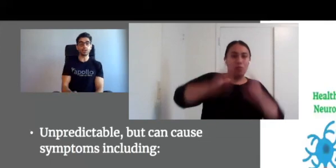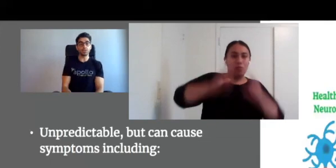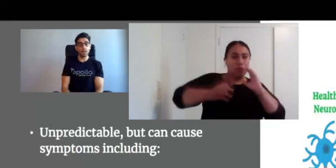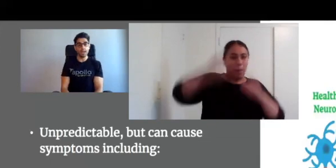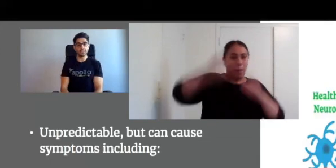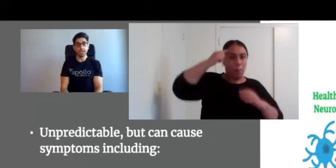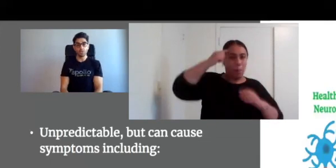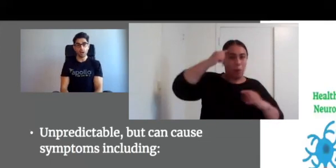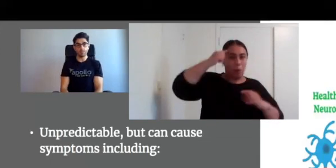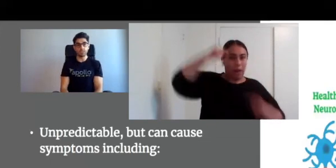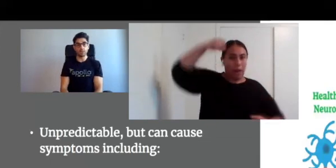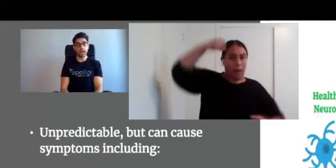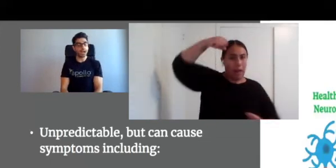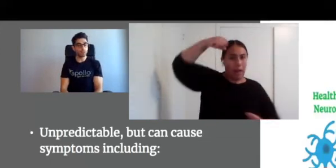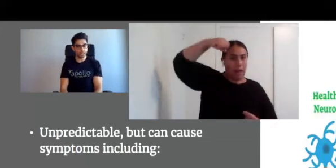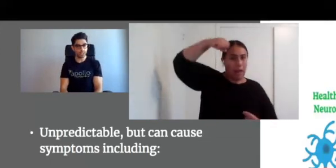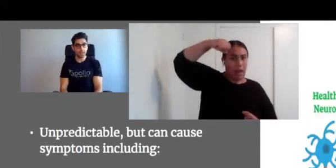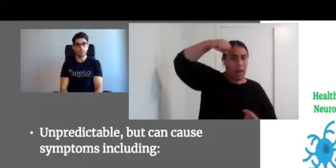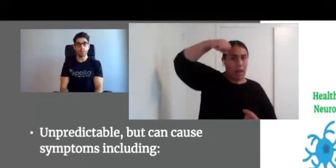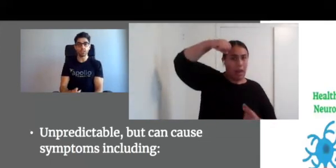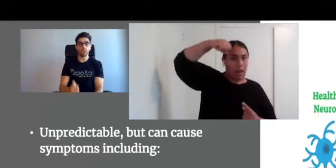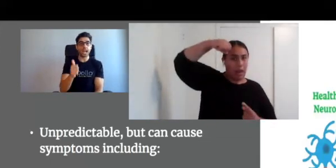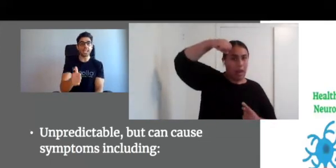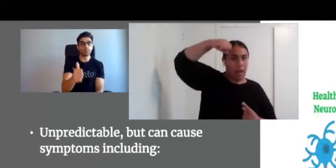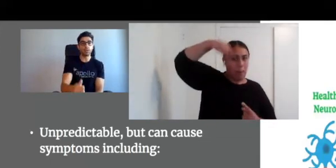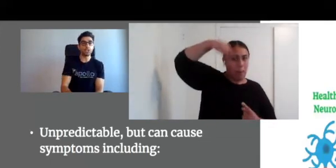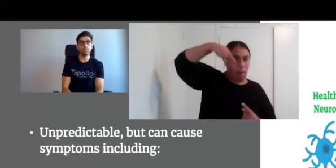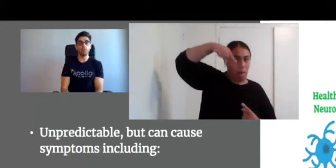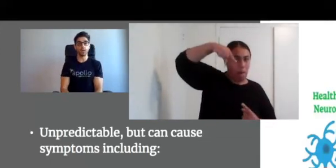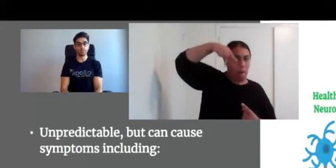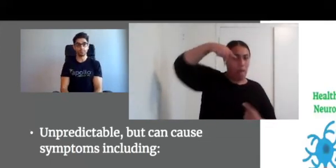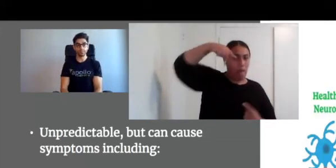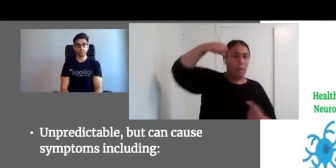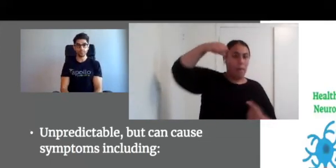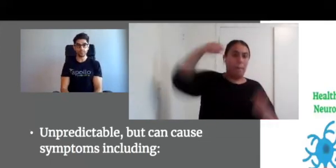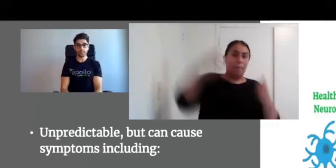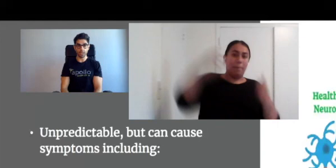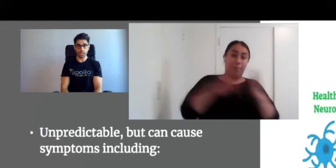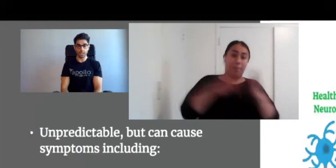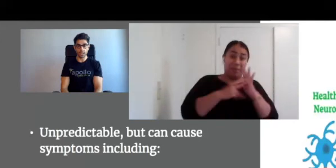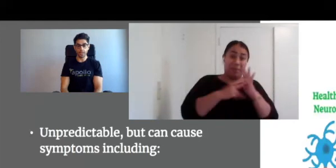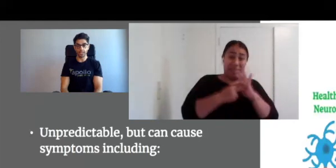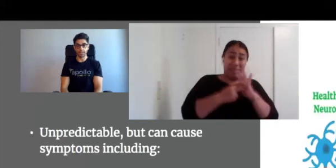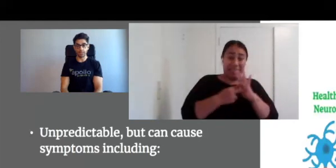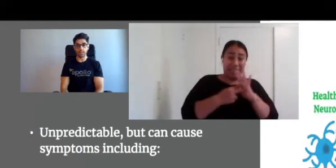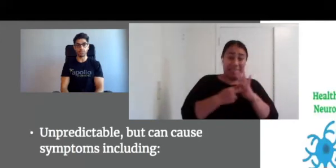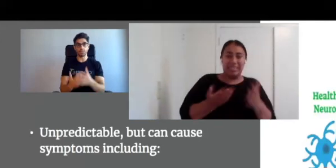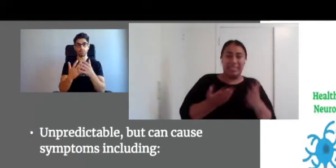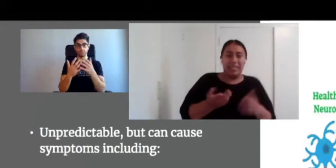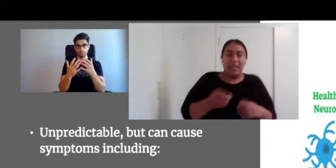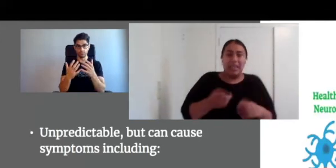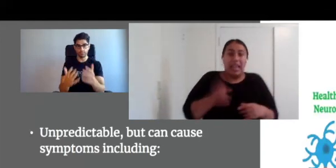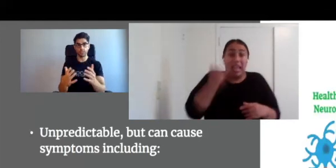that occurs with MS, the problem is they're at a high risk for what is called aspiration pneumonia. And again, that is something that